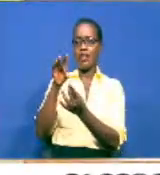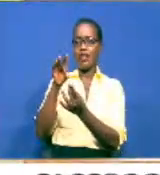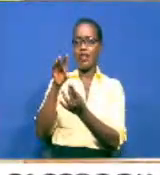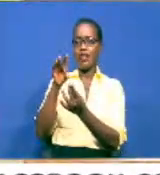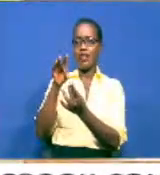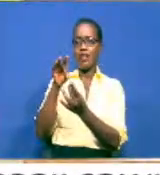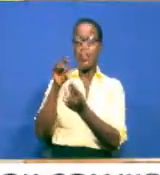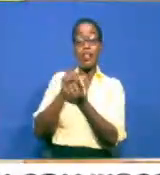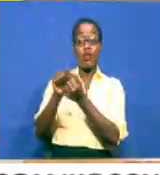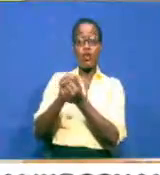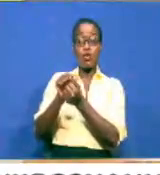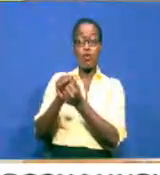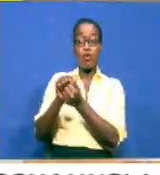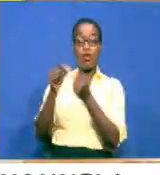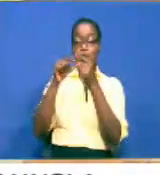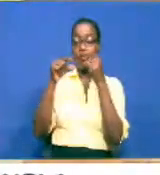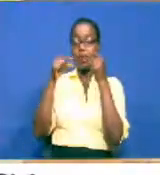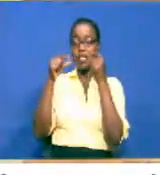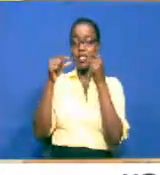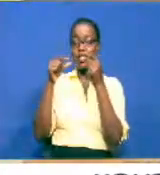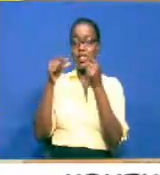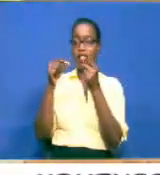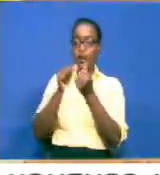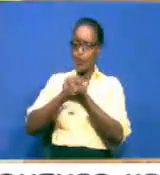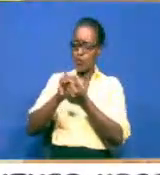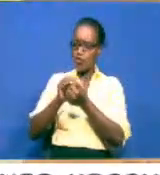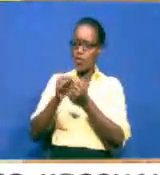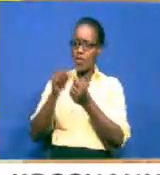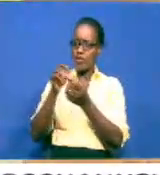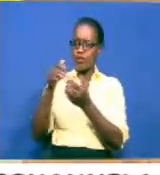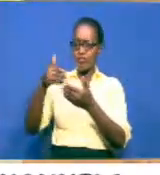the washable masks, yes. the cloth, then the gum, mm-hmm.